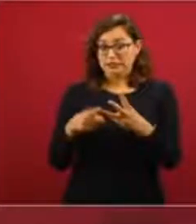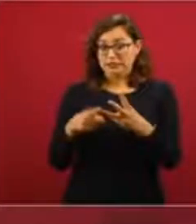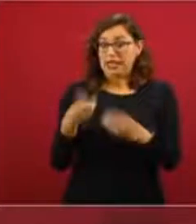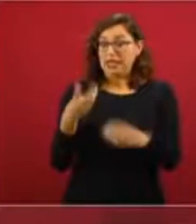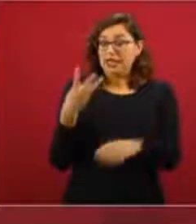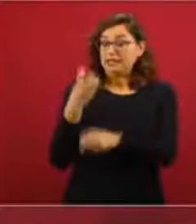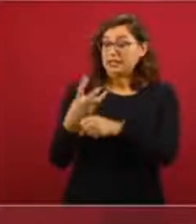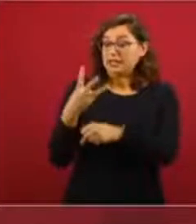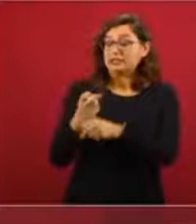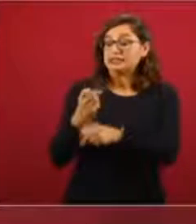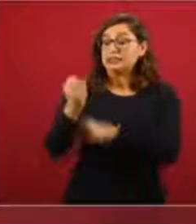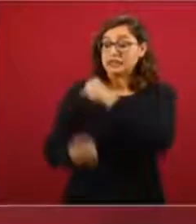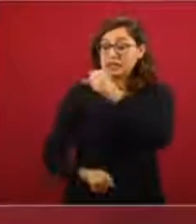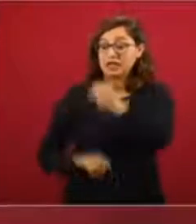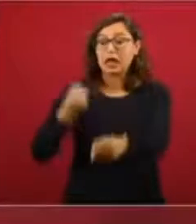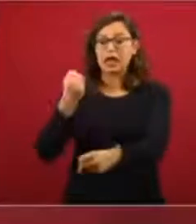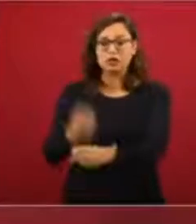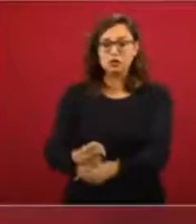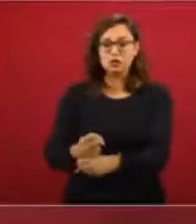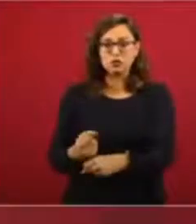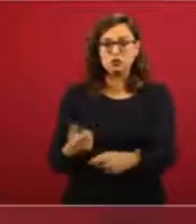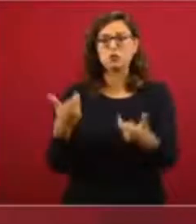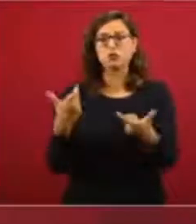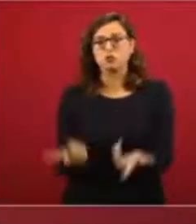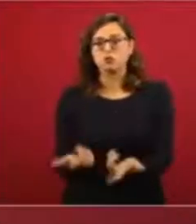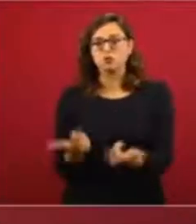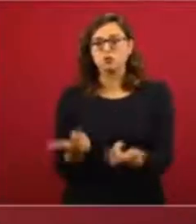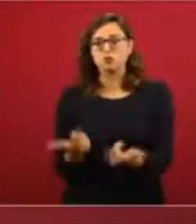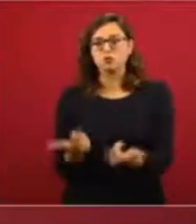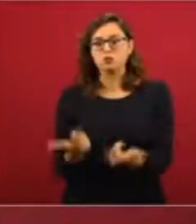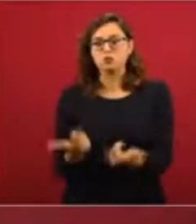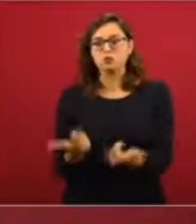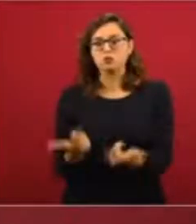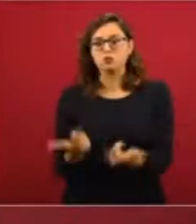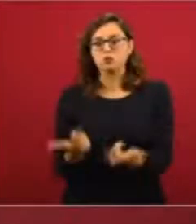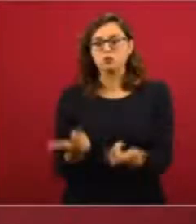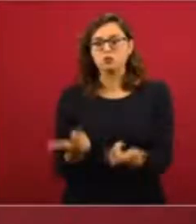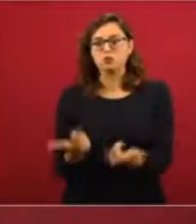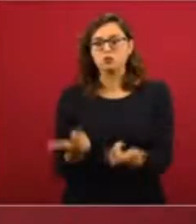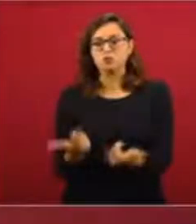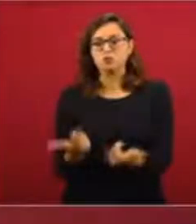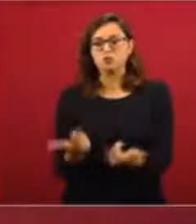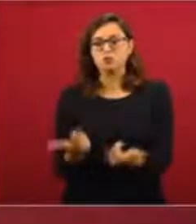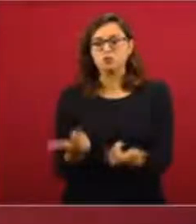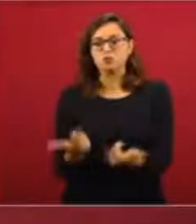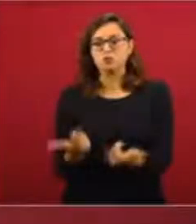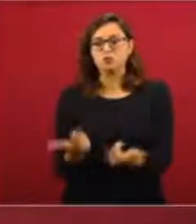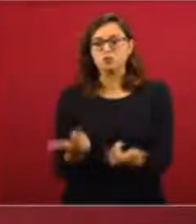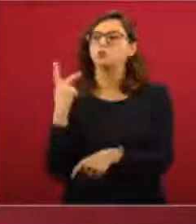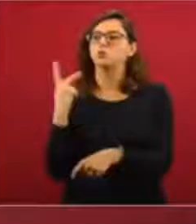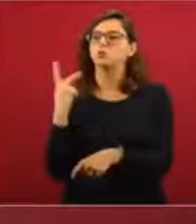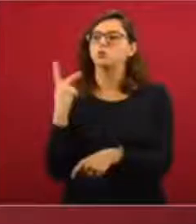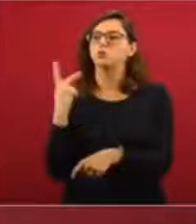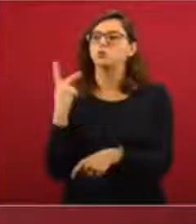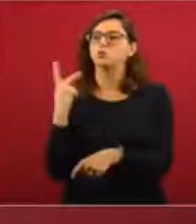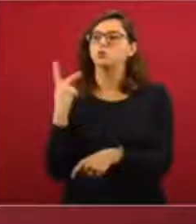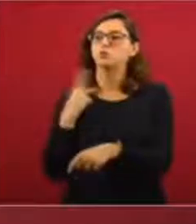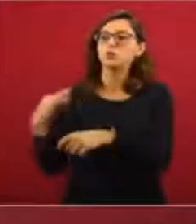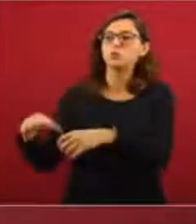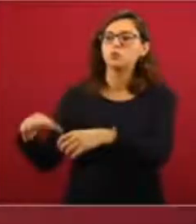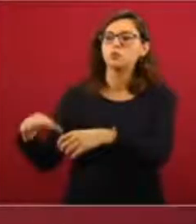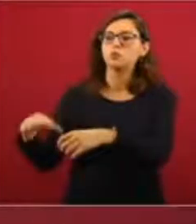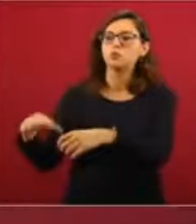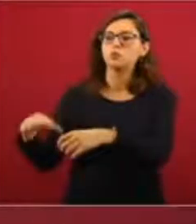third year es el que obtuvo el tercer sitio, is the one that obtained the third place, así debe de